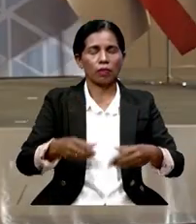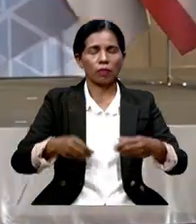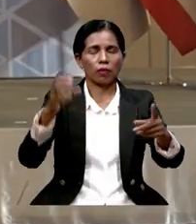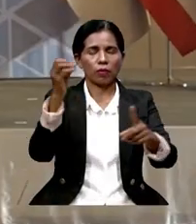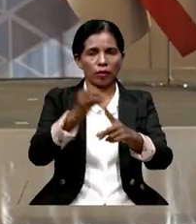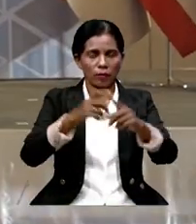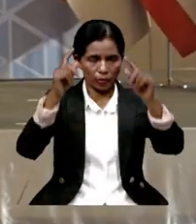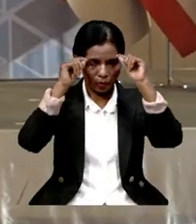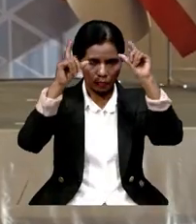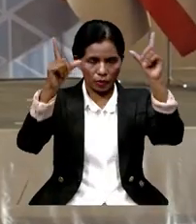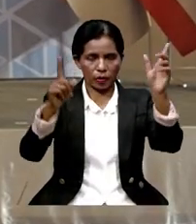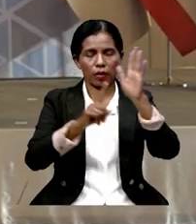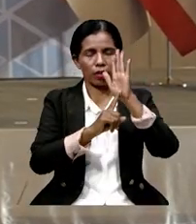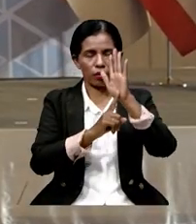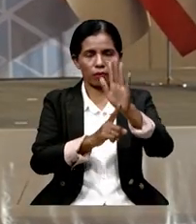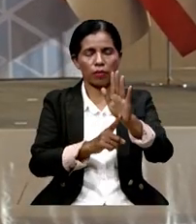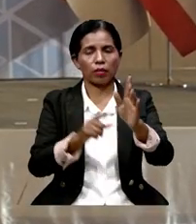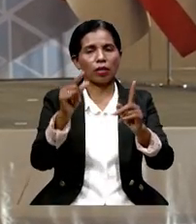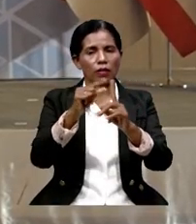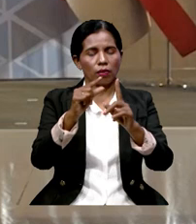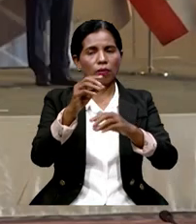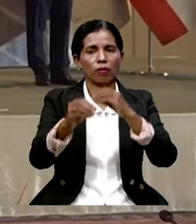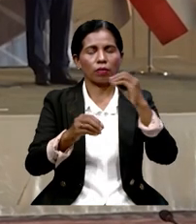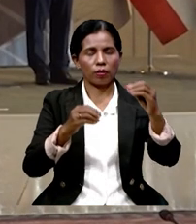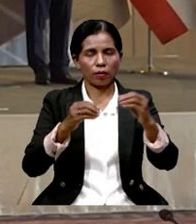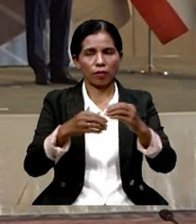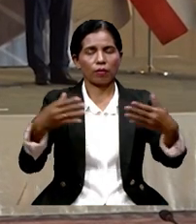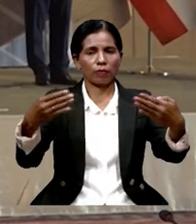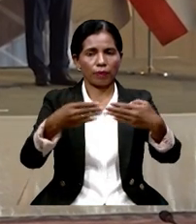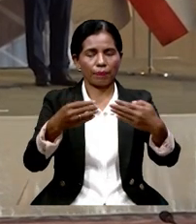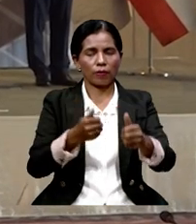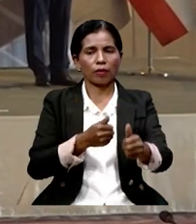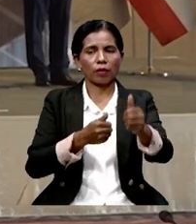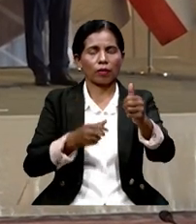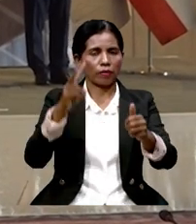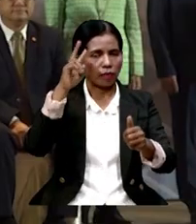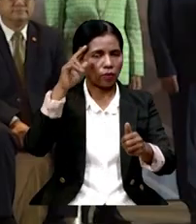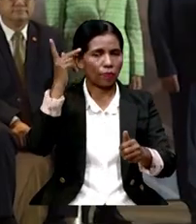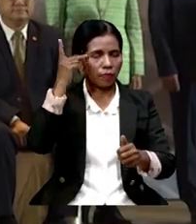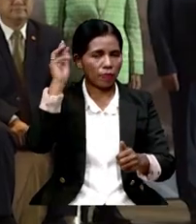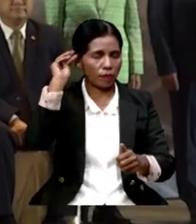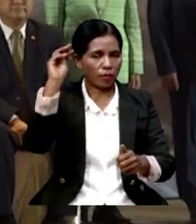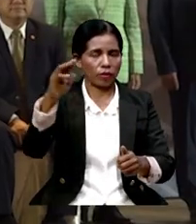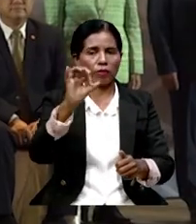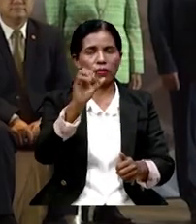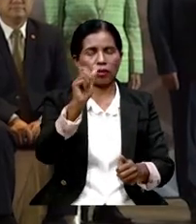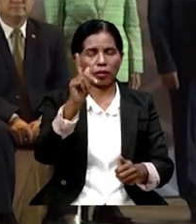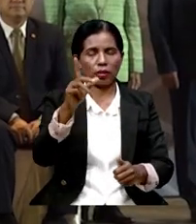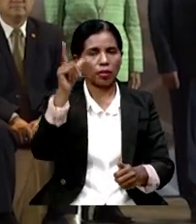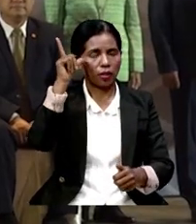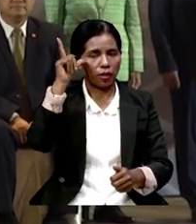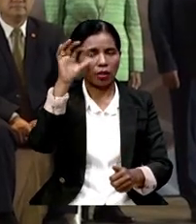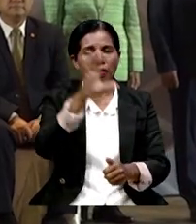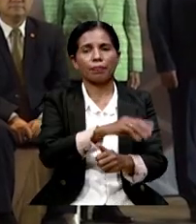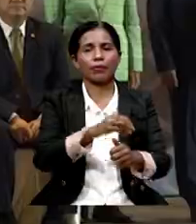ba Tmor-Leste, Atu Hatoo Nea Protidaun Konaba Polição Transfronteira. Tuir Vice-Primeiro-Ministro Francisco Kaluadilai, Região Hirakne, Atu